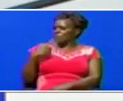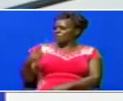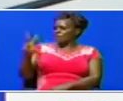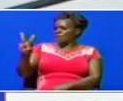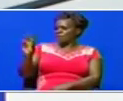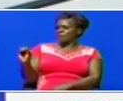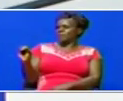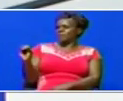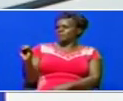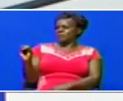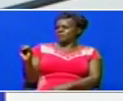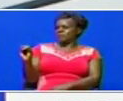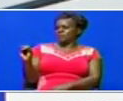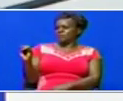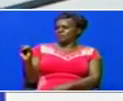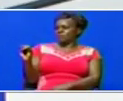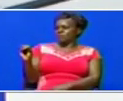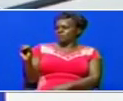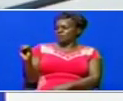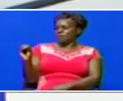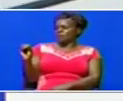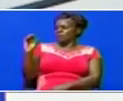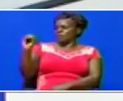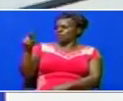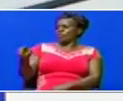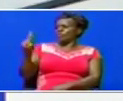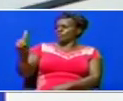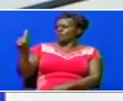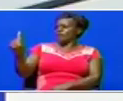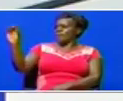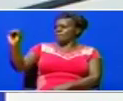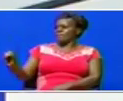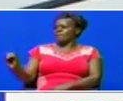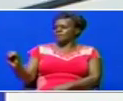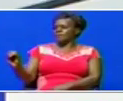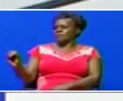120, that's 0.11%.